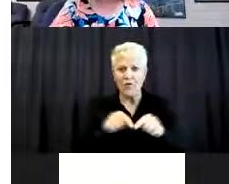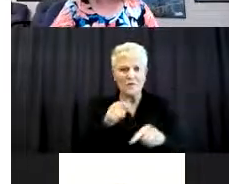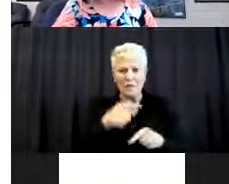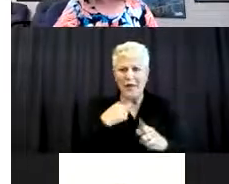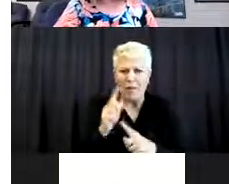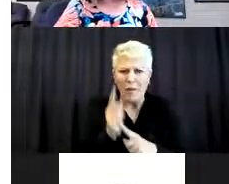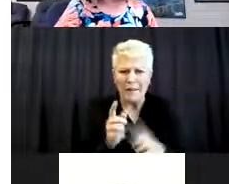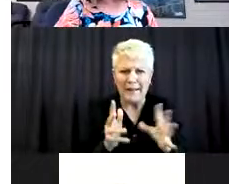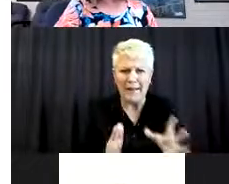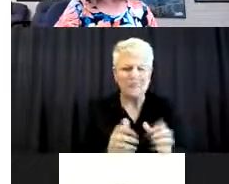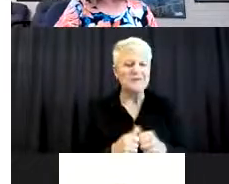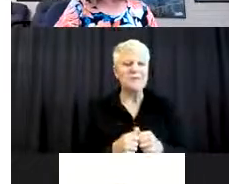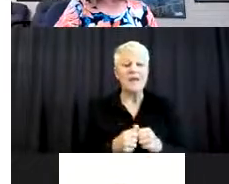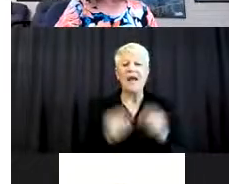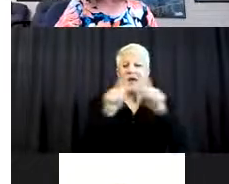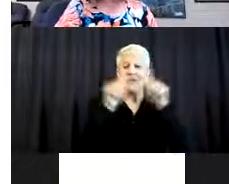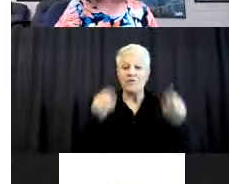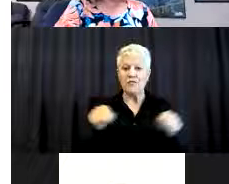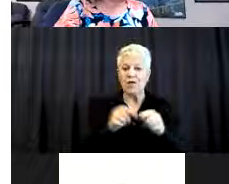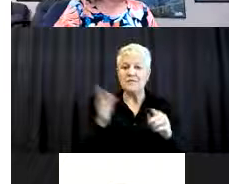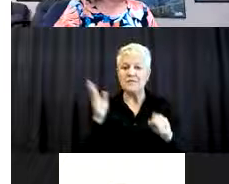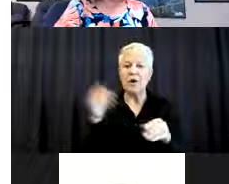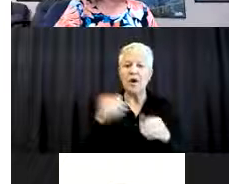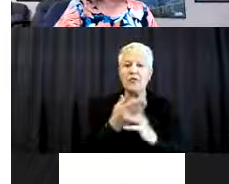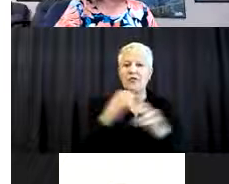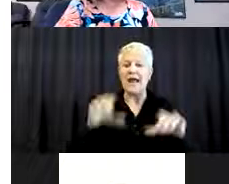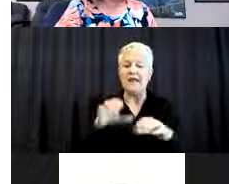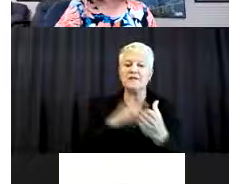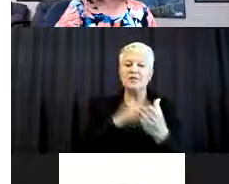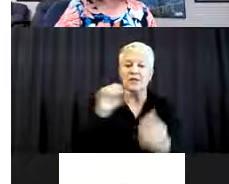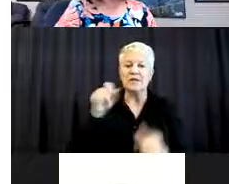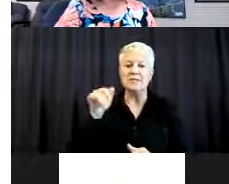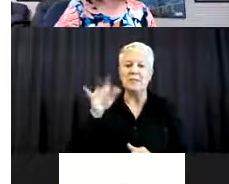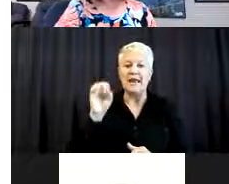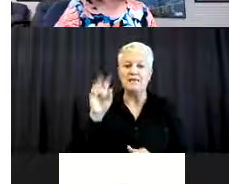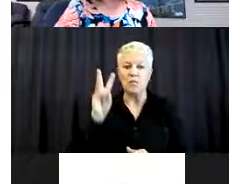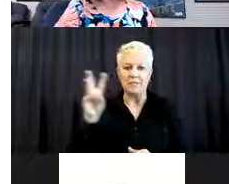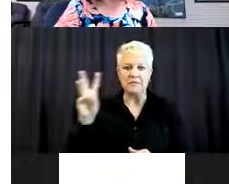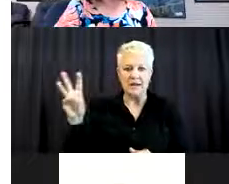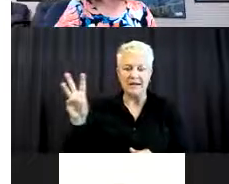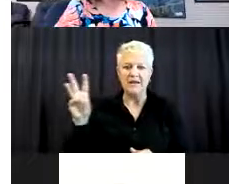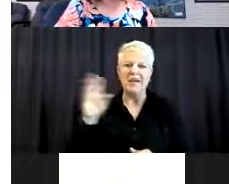left, are through the Active Learning Space website, which is the